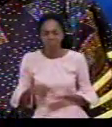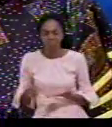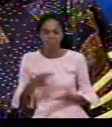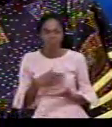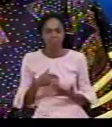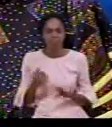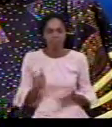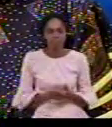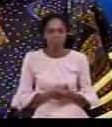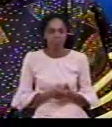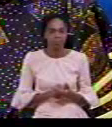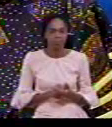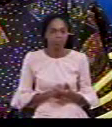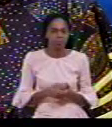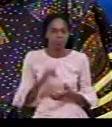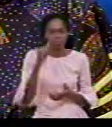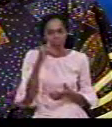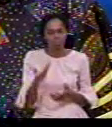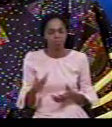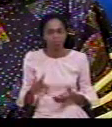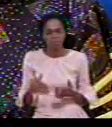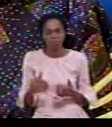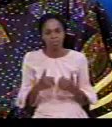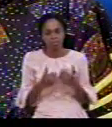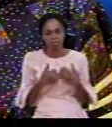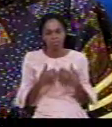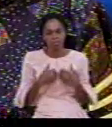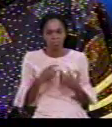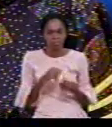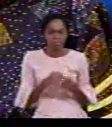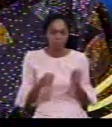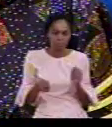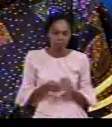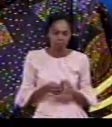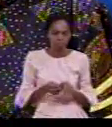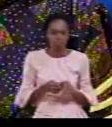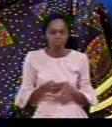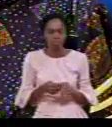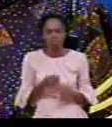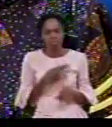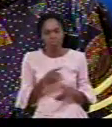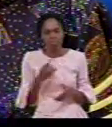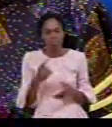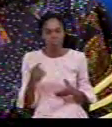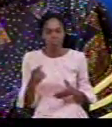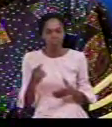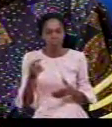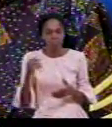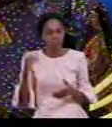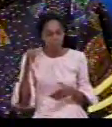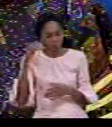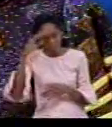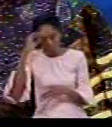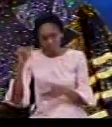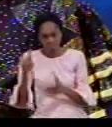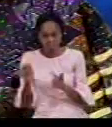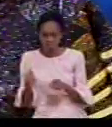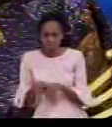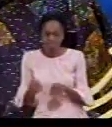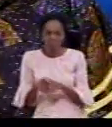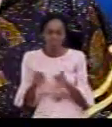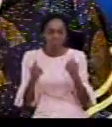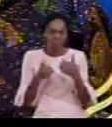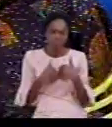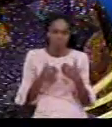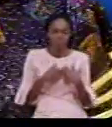that my wife had an ovarian cyst. And on my part, they said I had a low sperm count that would make it difficult for us to have a